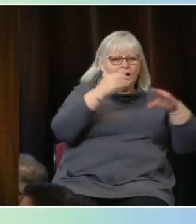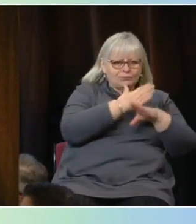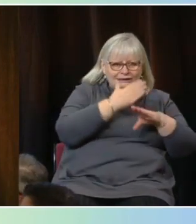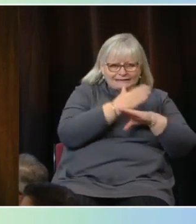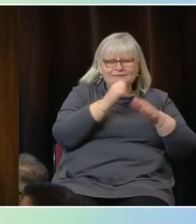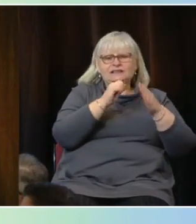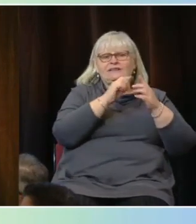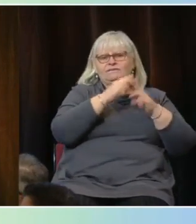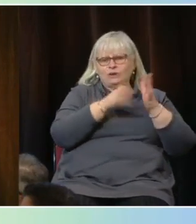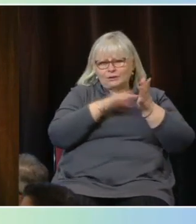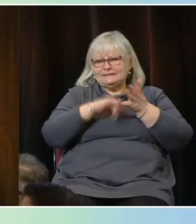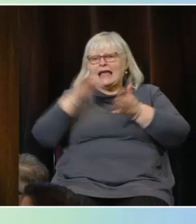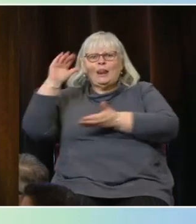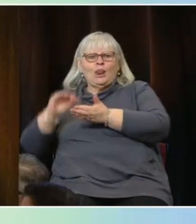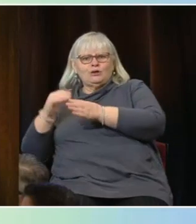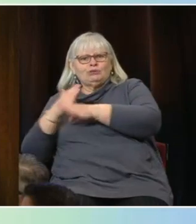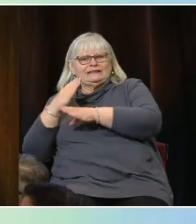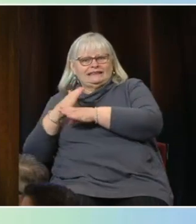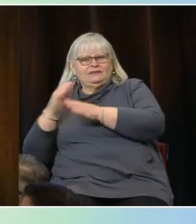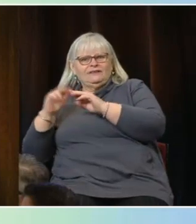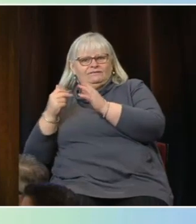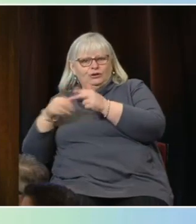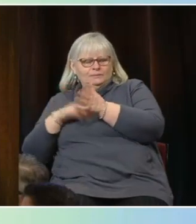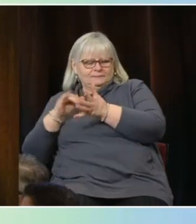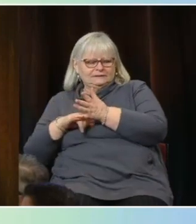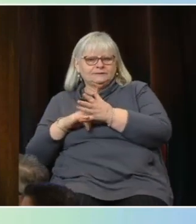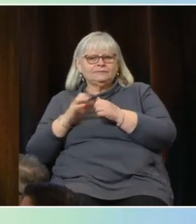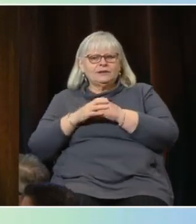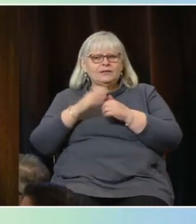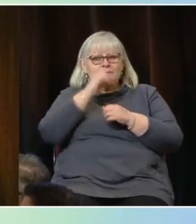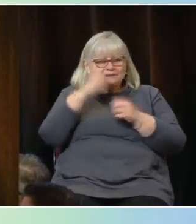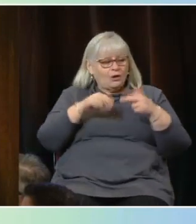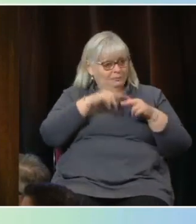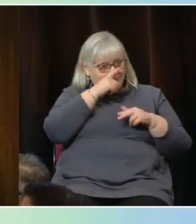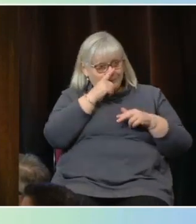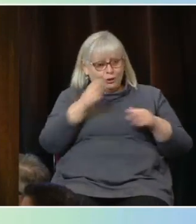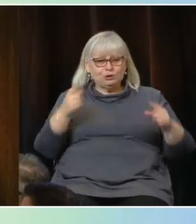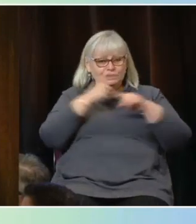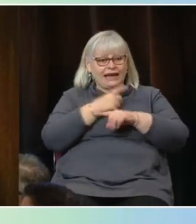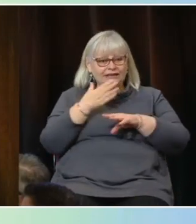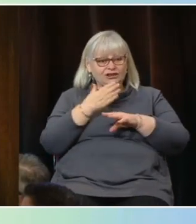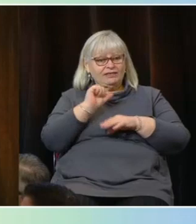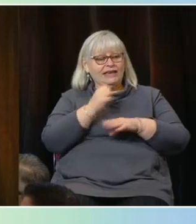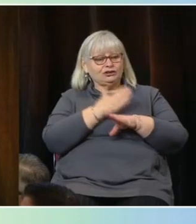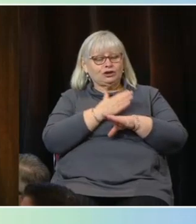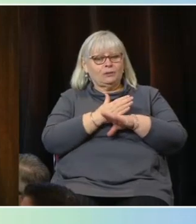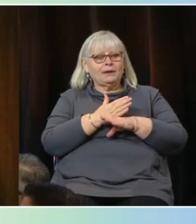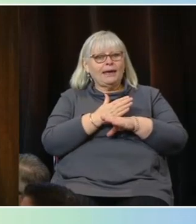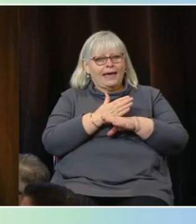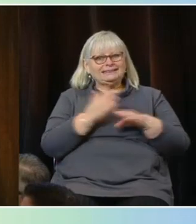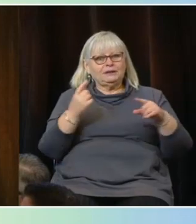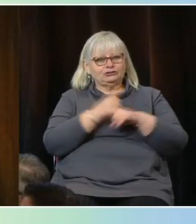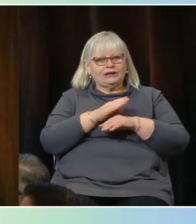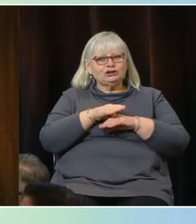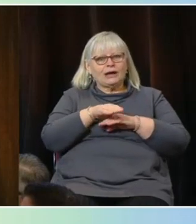experiencing a great resignation in Australia it is something like the opposite the proportion of workers who change jobs each year has been declining steadily for